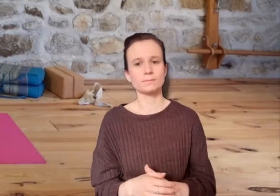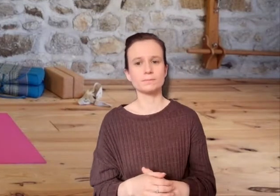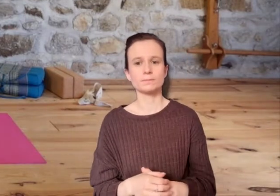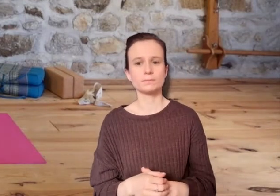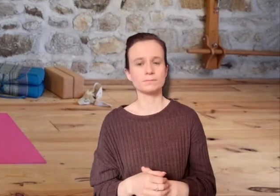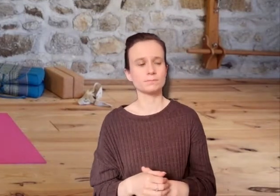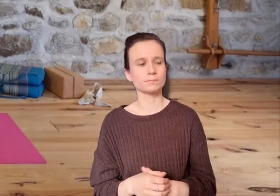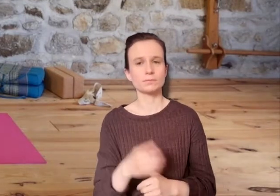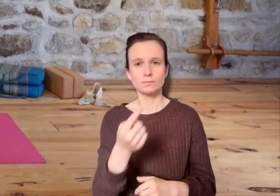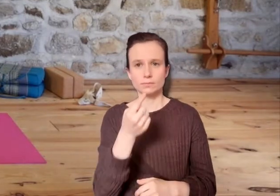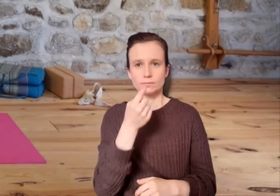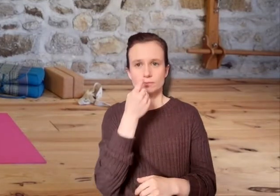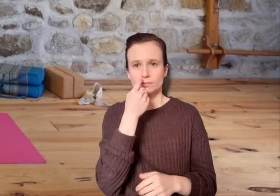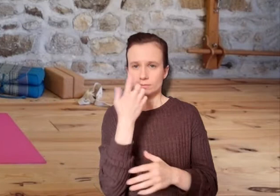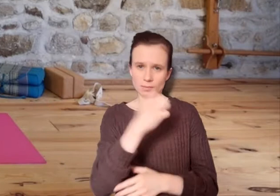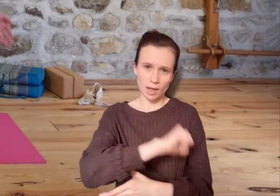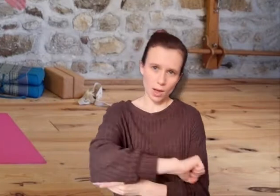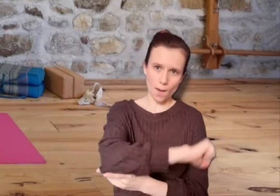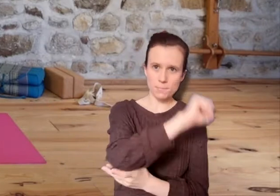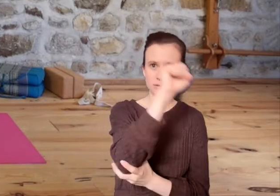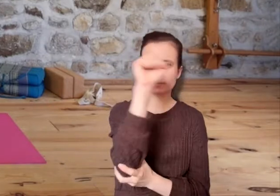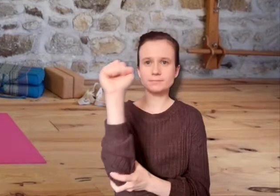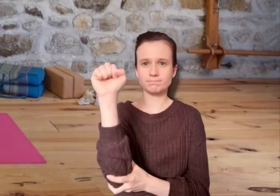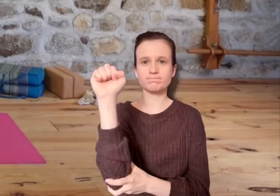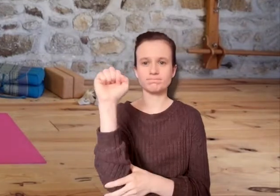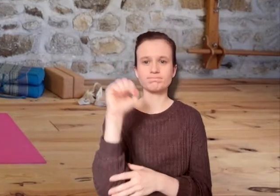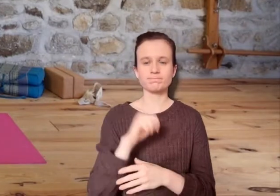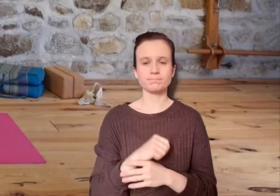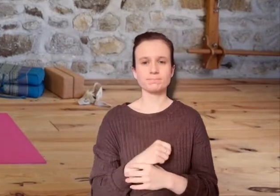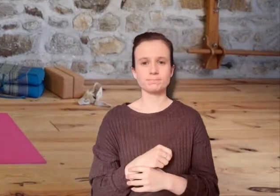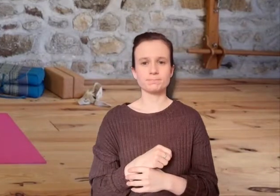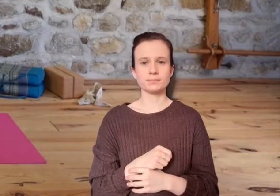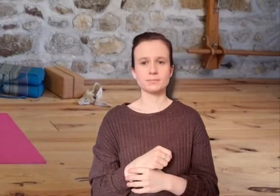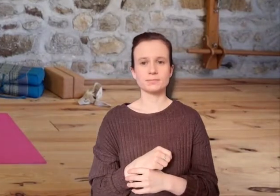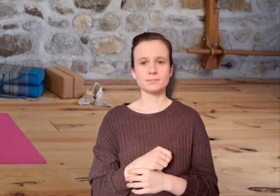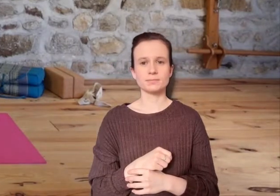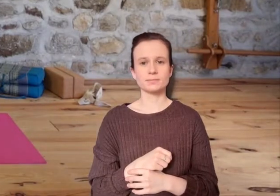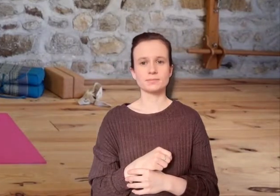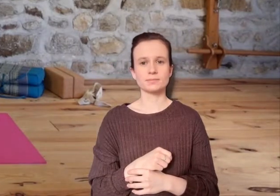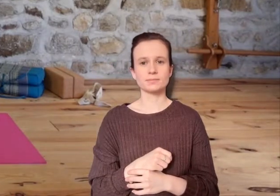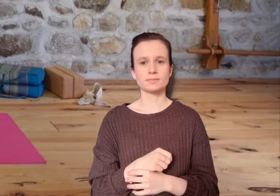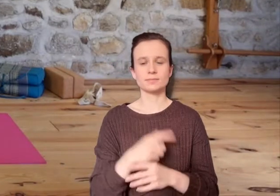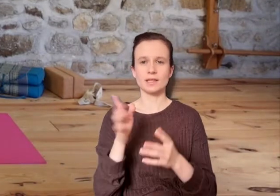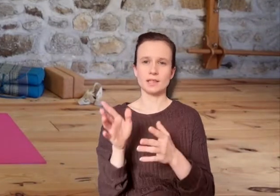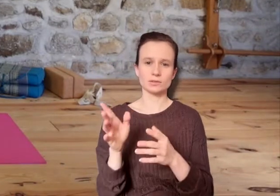And on your inhale, you're going to come all the way back up. And we're going to switch to the first side again.